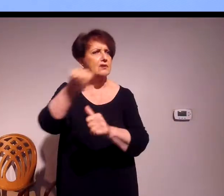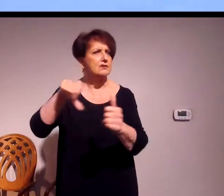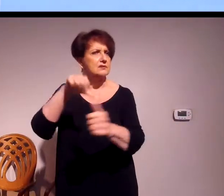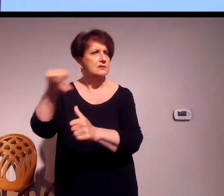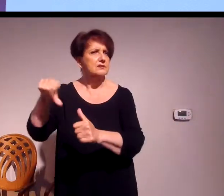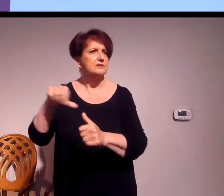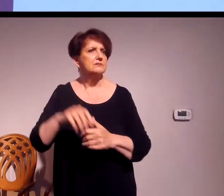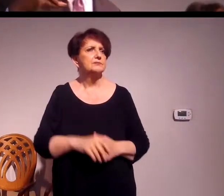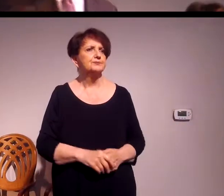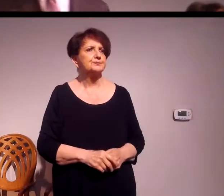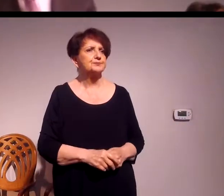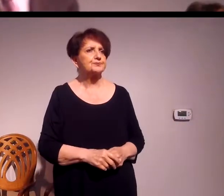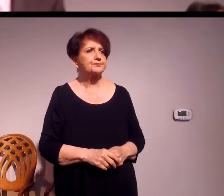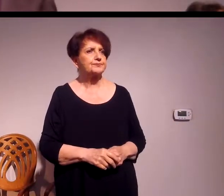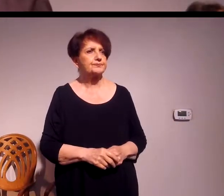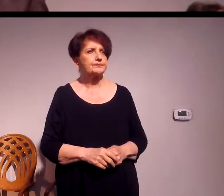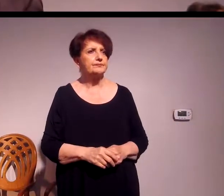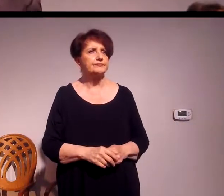know?